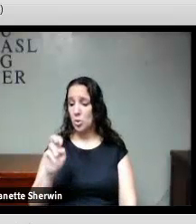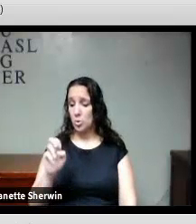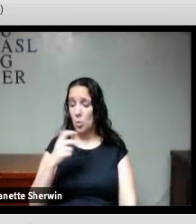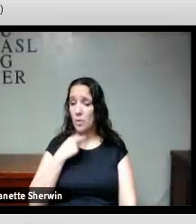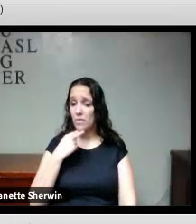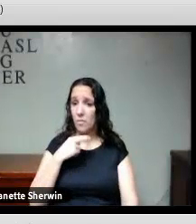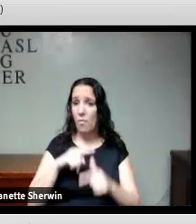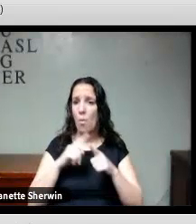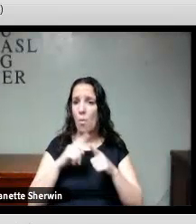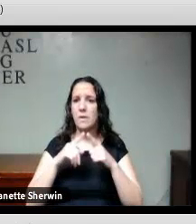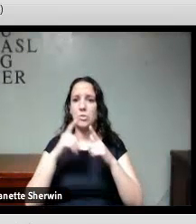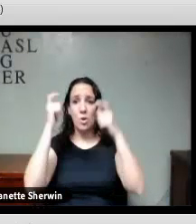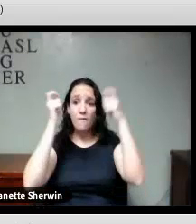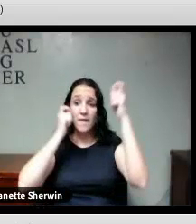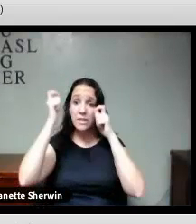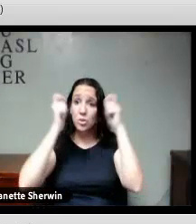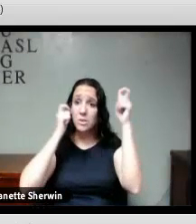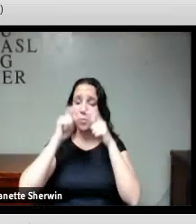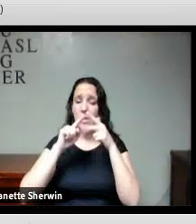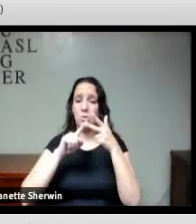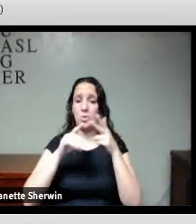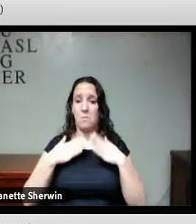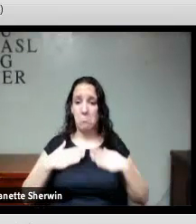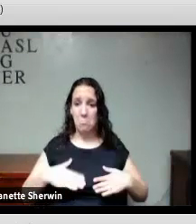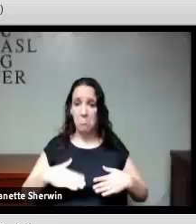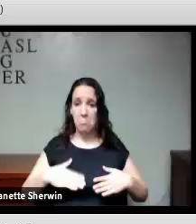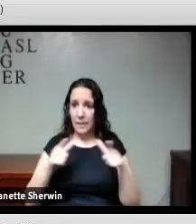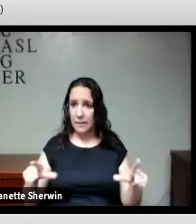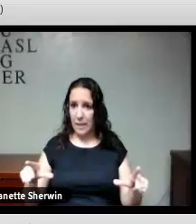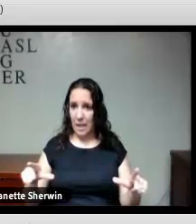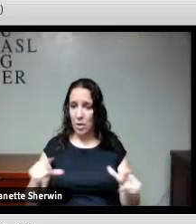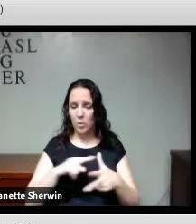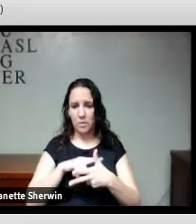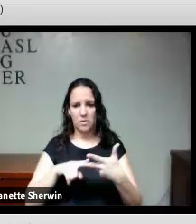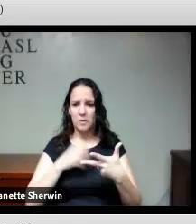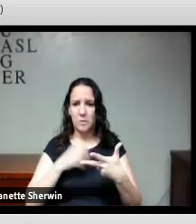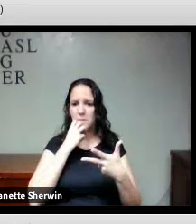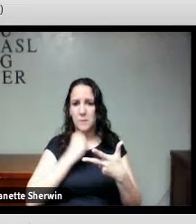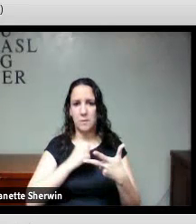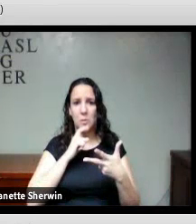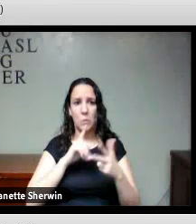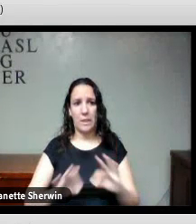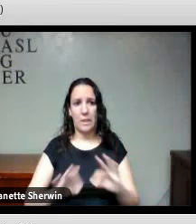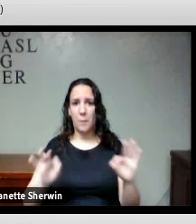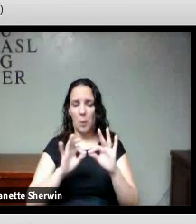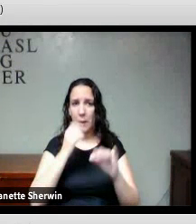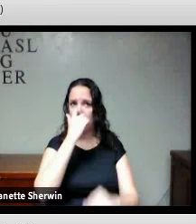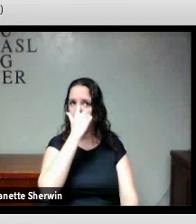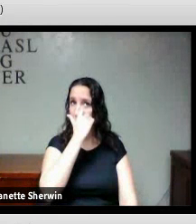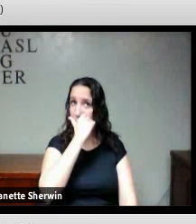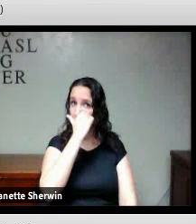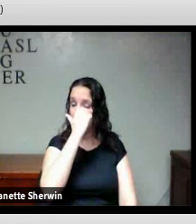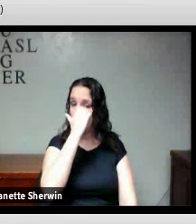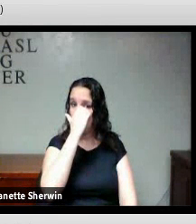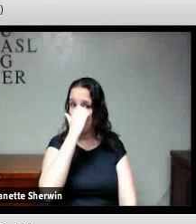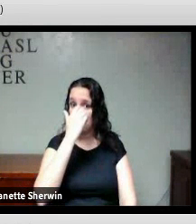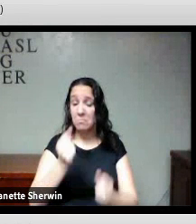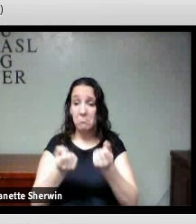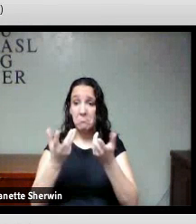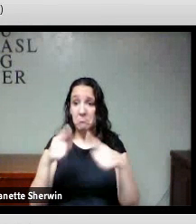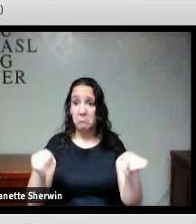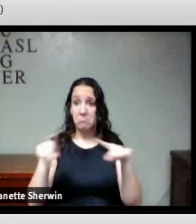facial expressions, all those kinds of things become crucial when you're thanking an angry patron. Several of you have already mentioned other